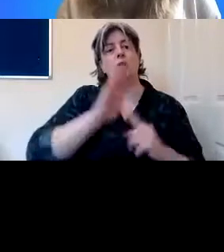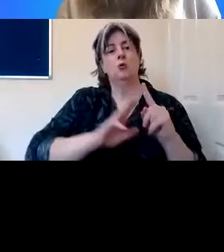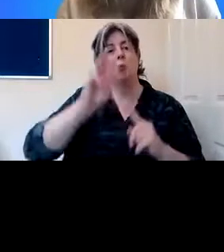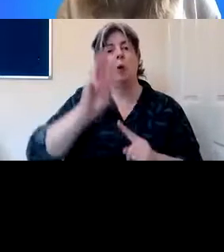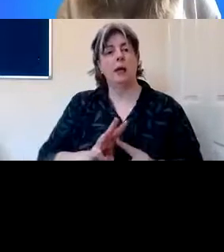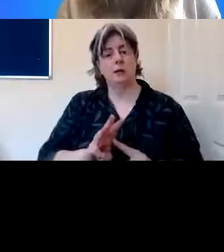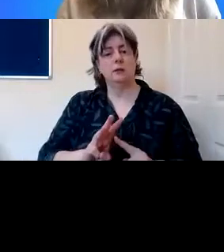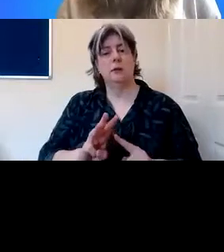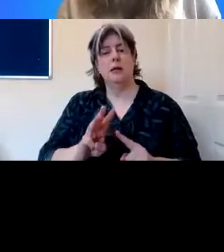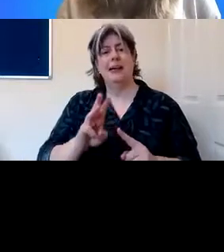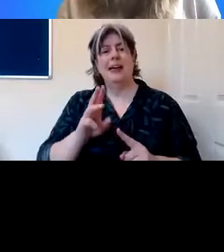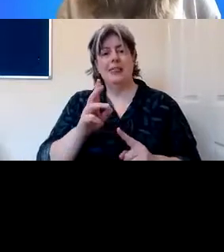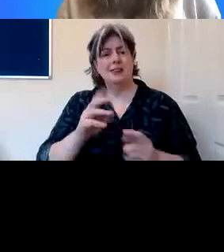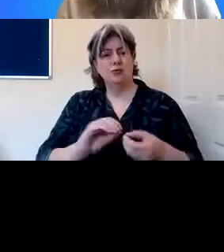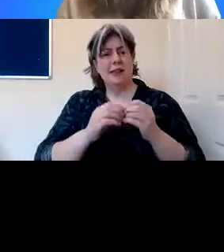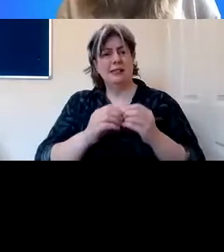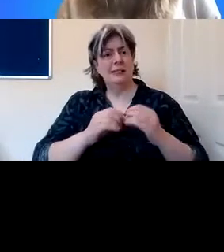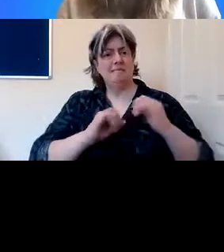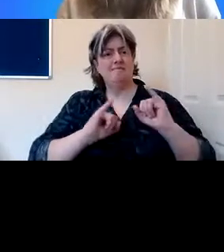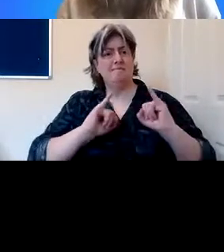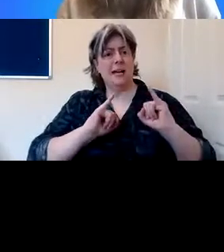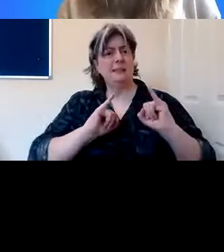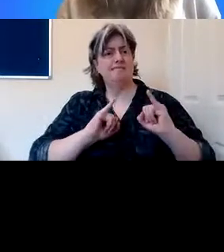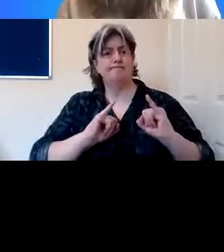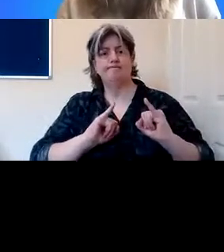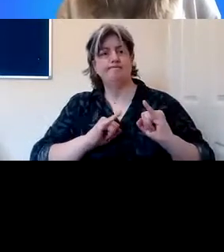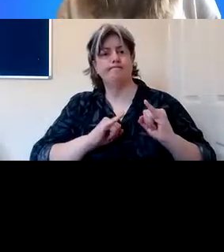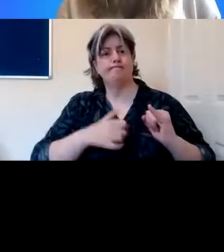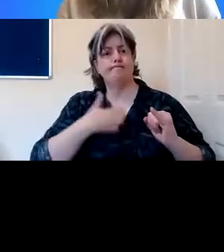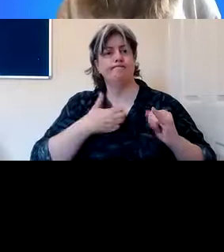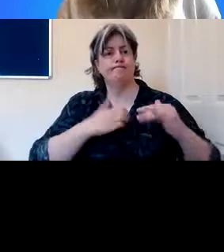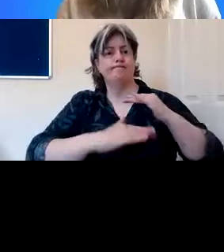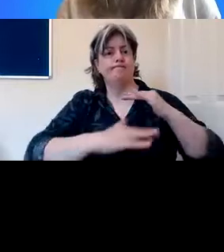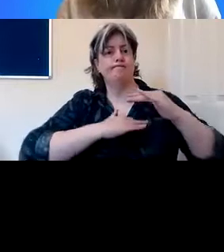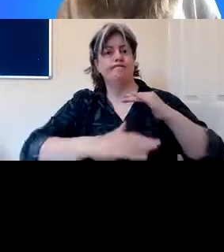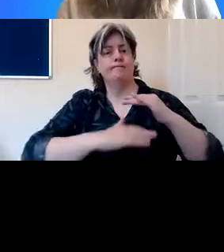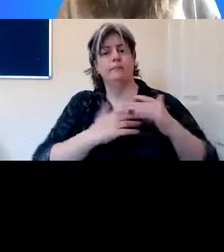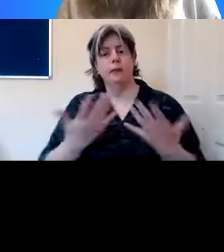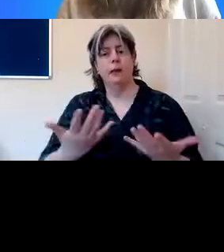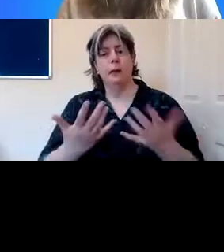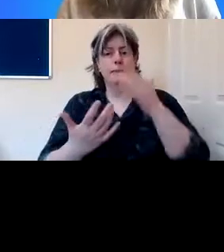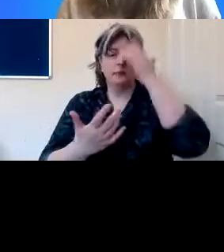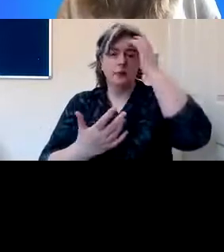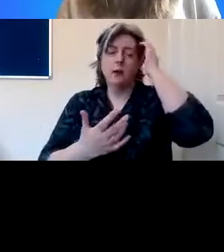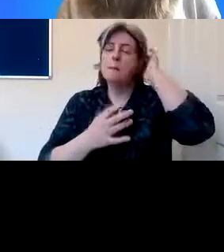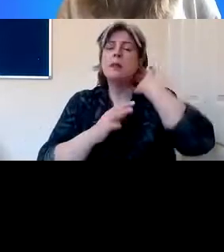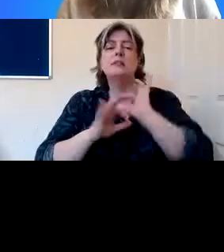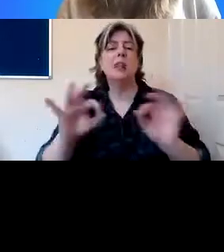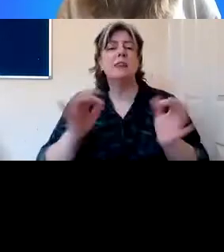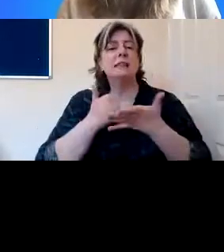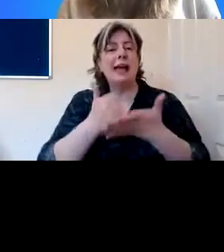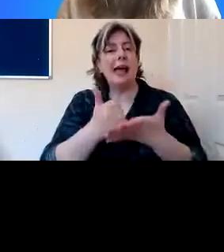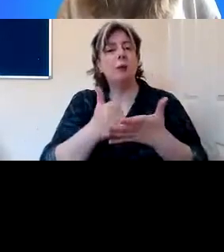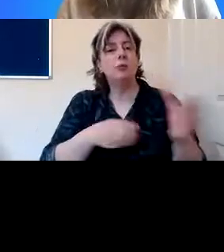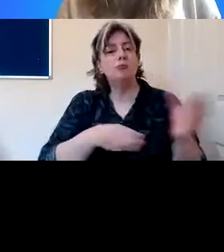not only some bad feeling, but also does nothing to help the recruitment and retention crisis of school leaders. School leaders play a